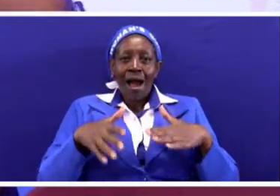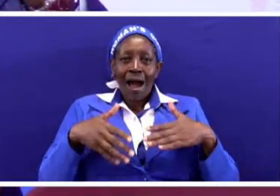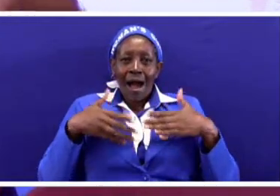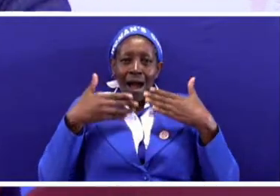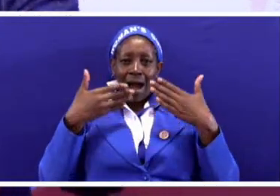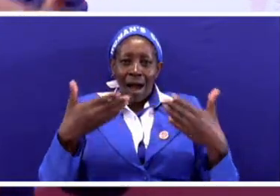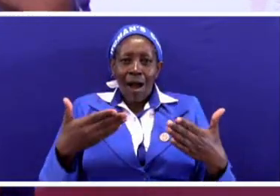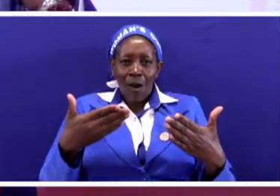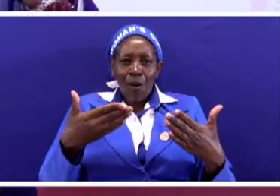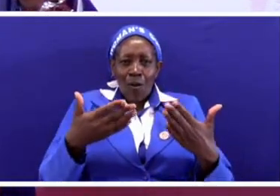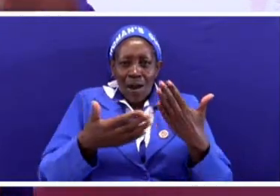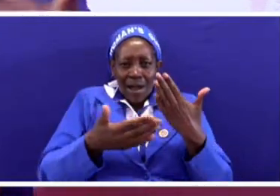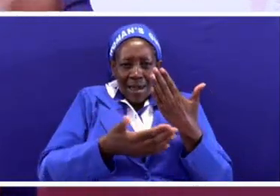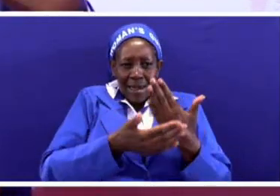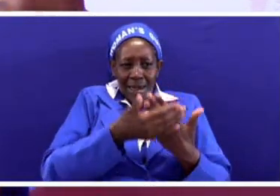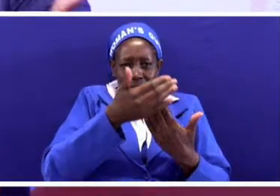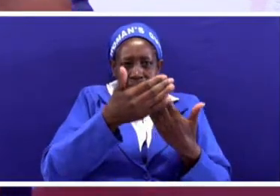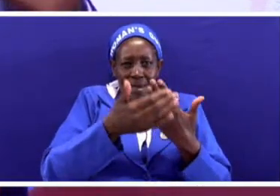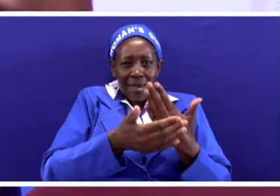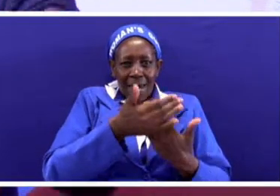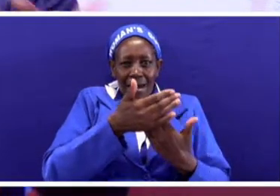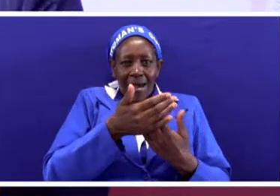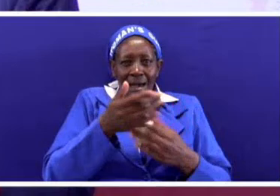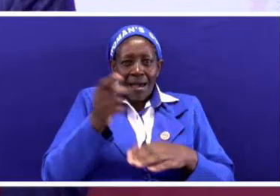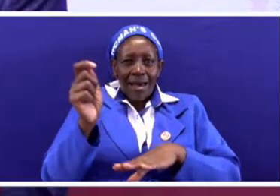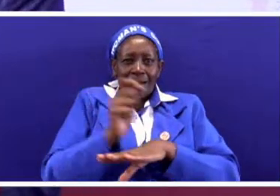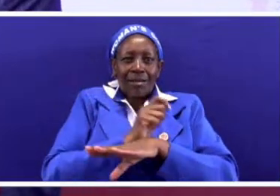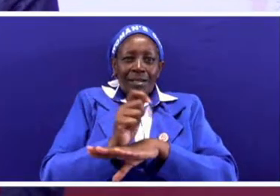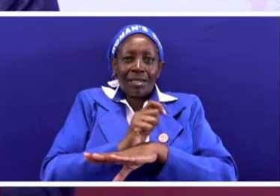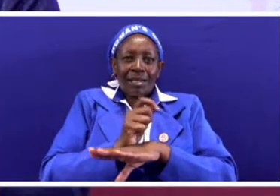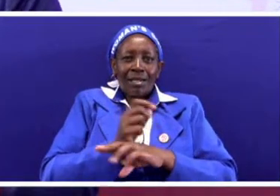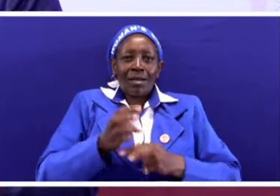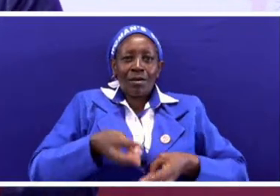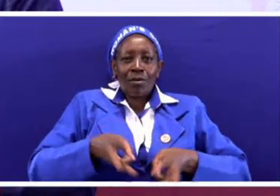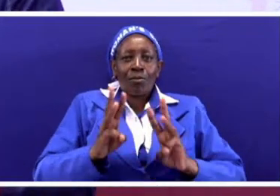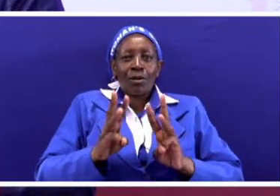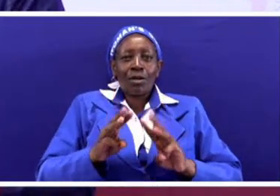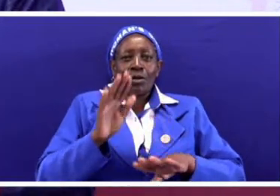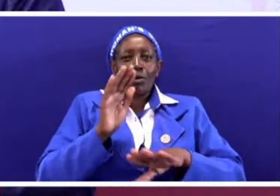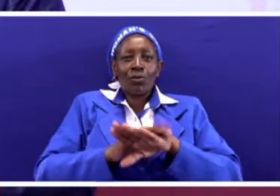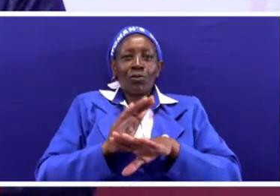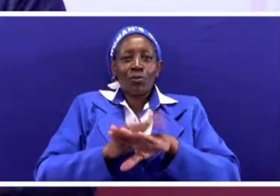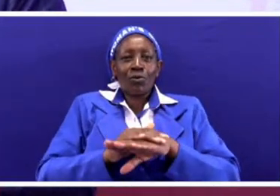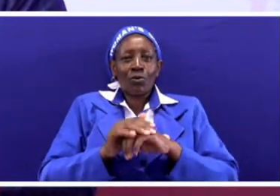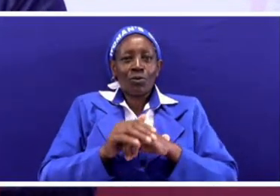our people? How will we train our people in a way that is relevant for our context?